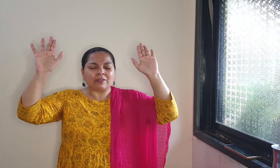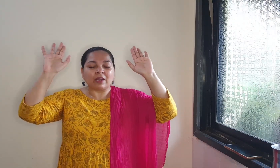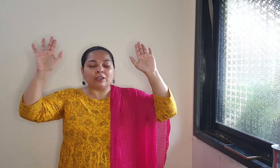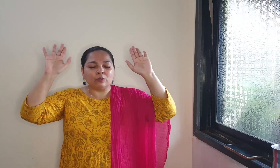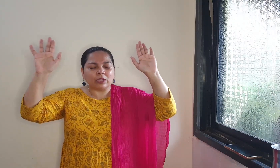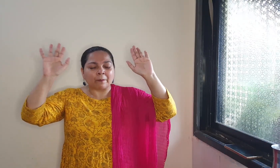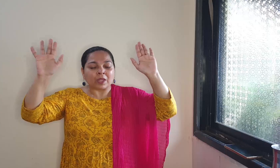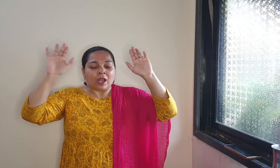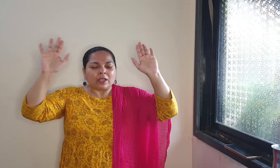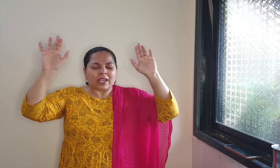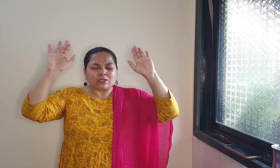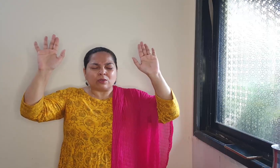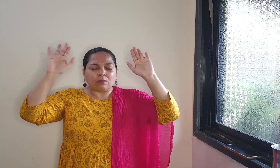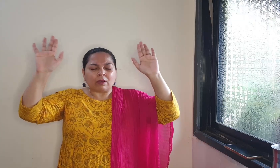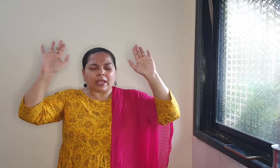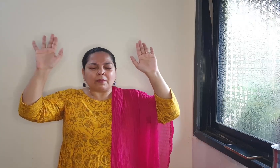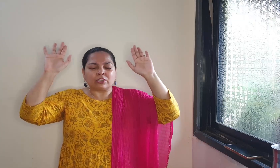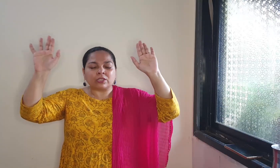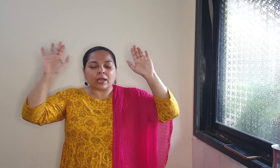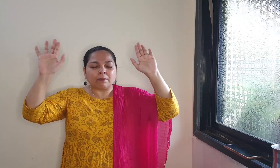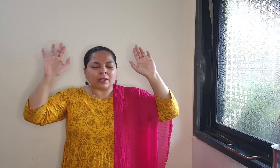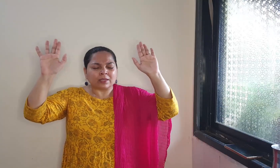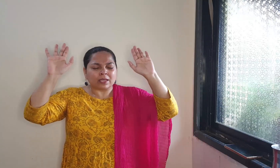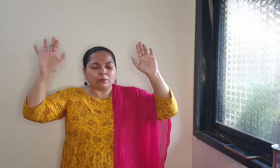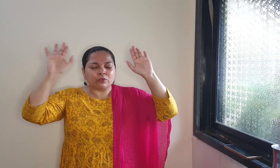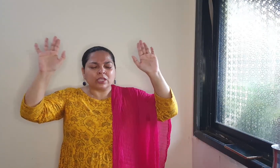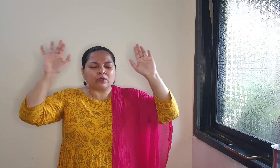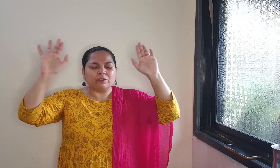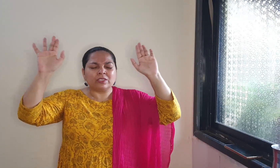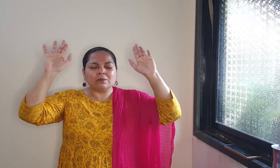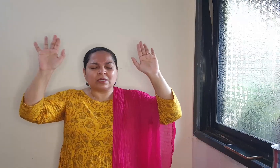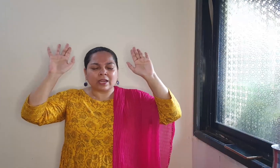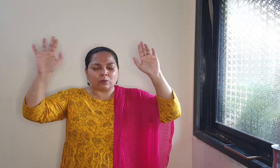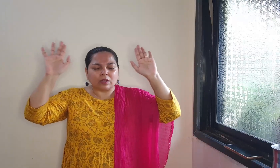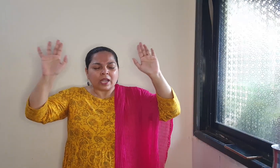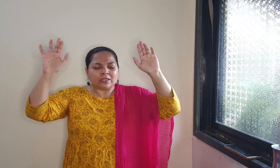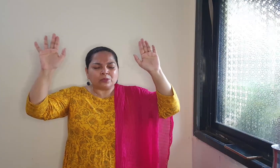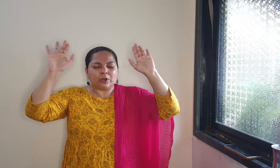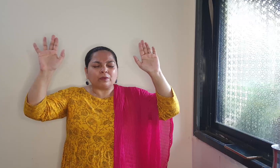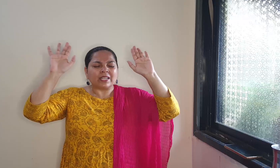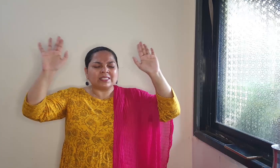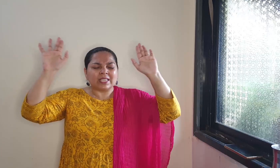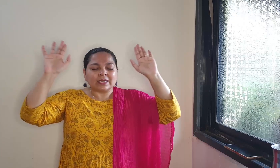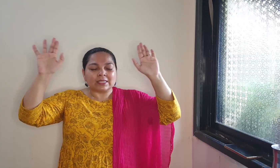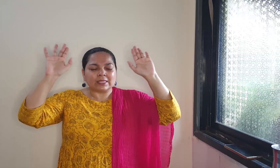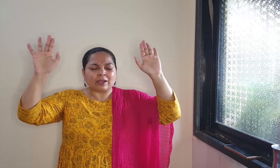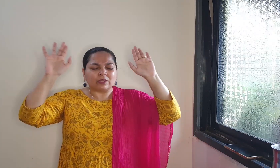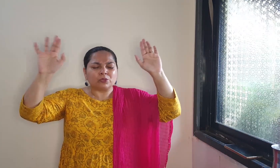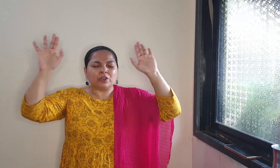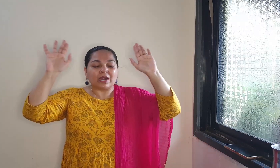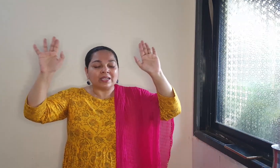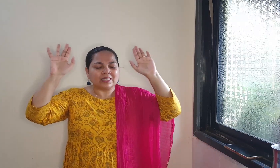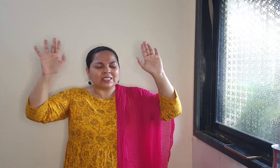their life. Hallelujah. Yes, O Lord. Le ba shalabanta yabosi. Your wisdom is at work. The spirit of excellence is